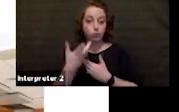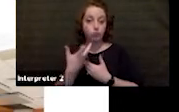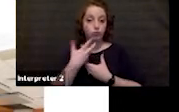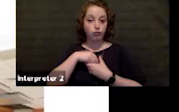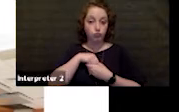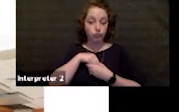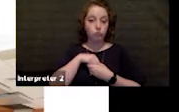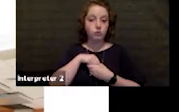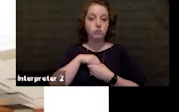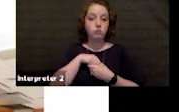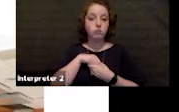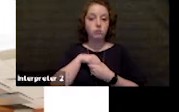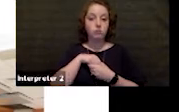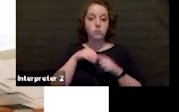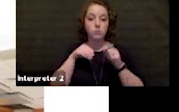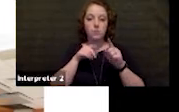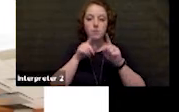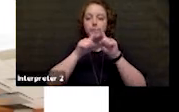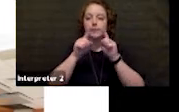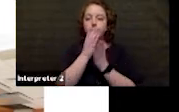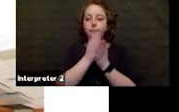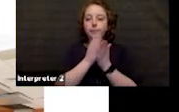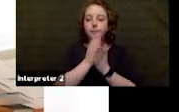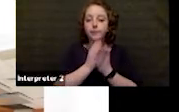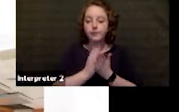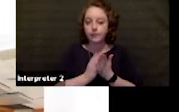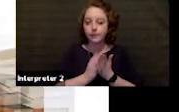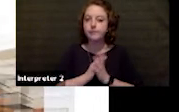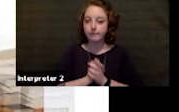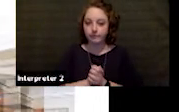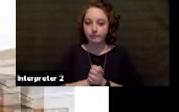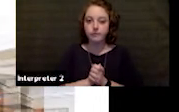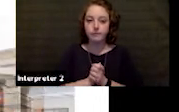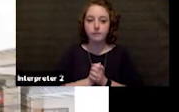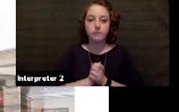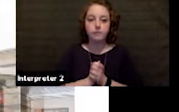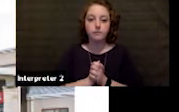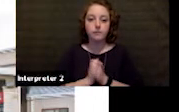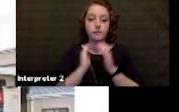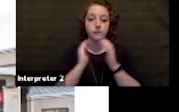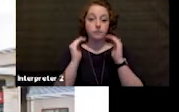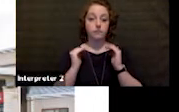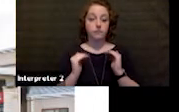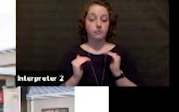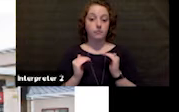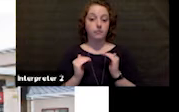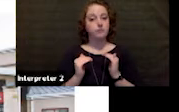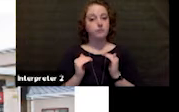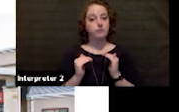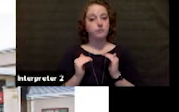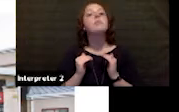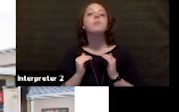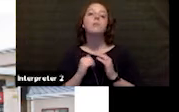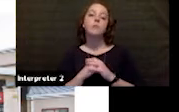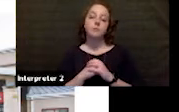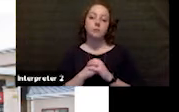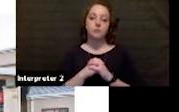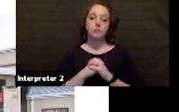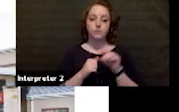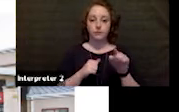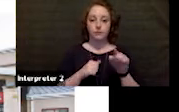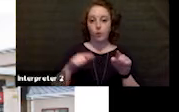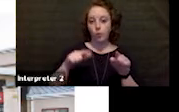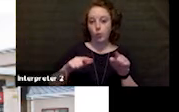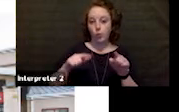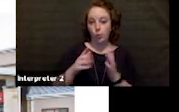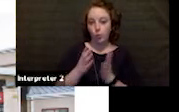different components. And then there's also here on the slide the lower budget, and